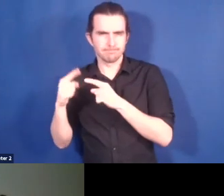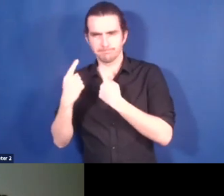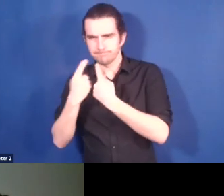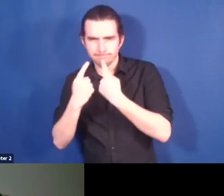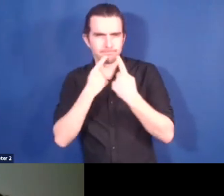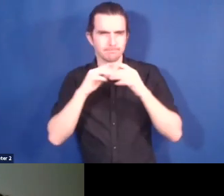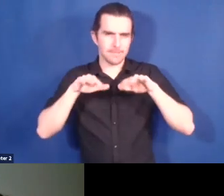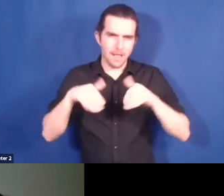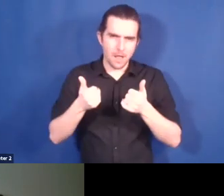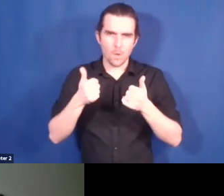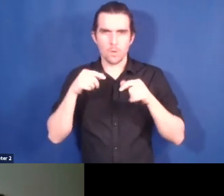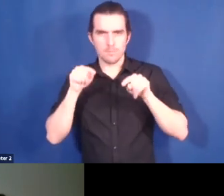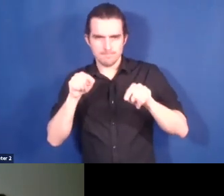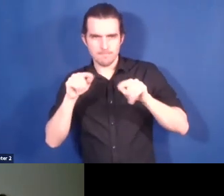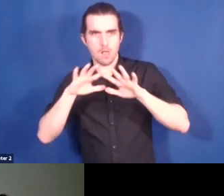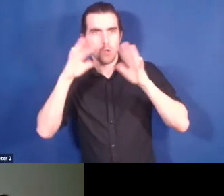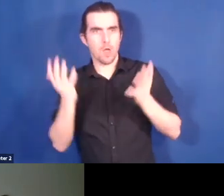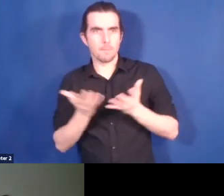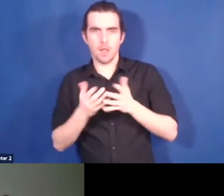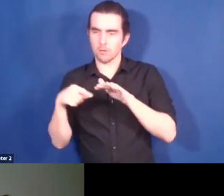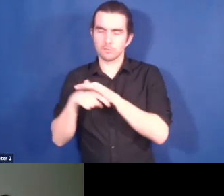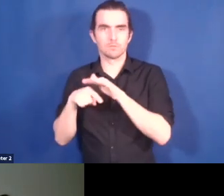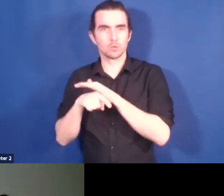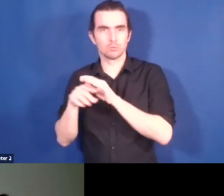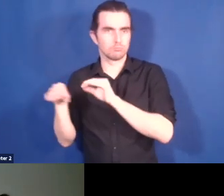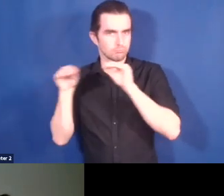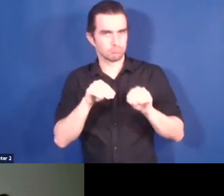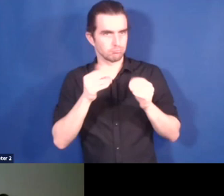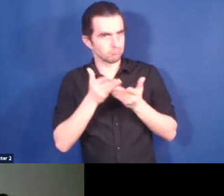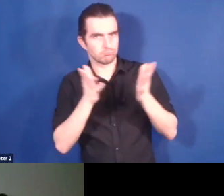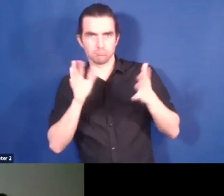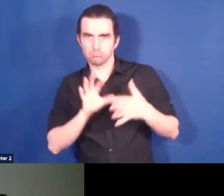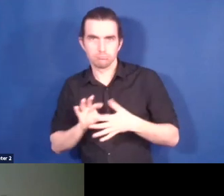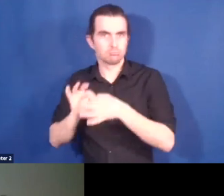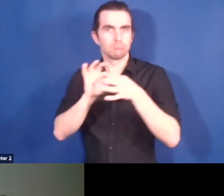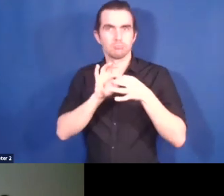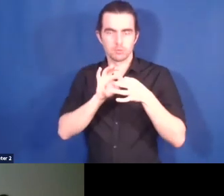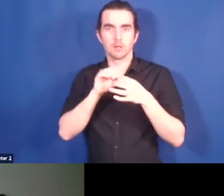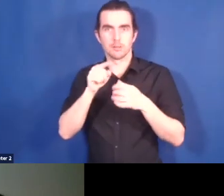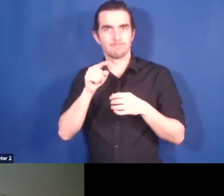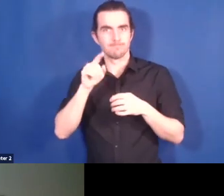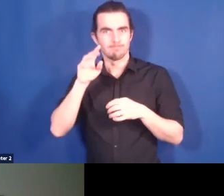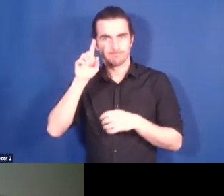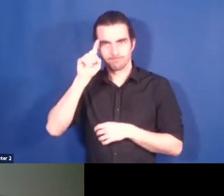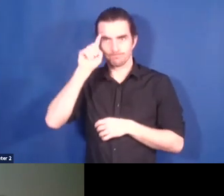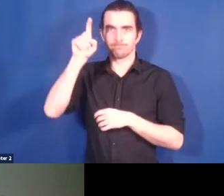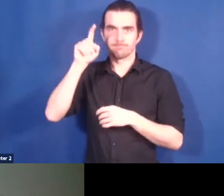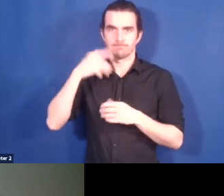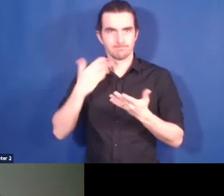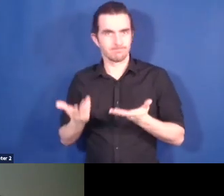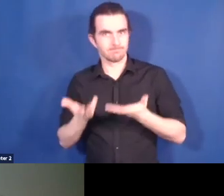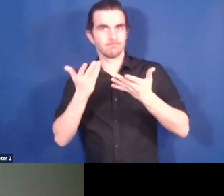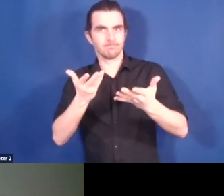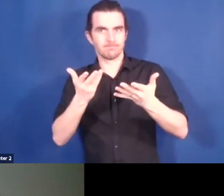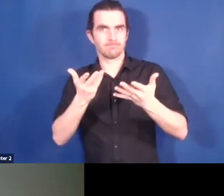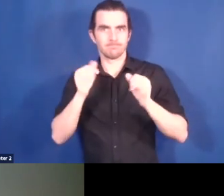with me on these. So first of all, in January of 2020, with the support